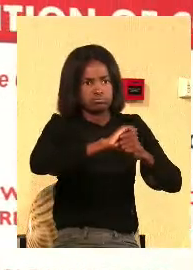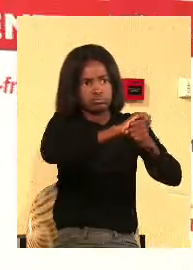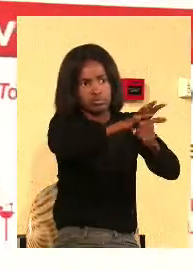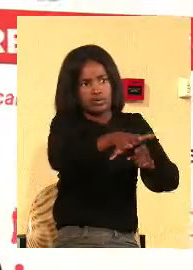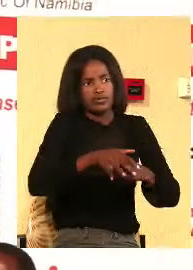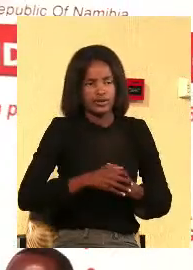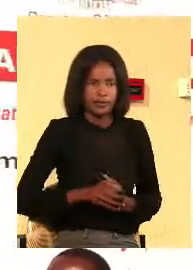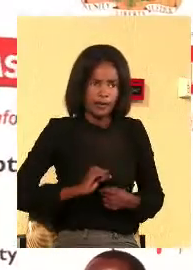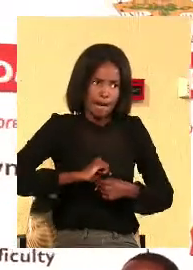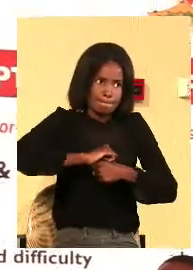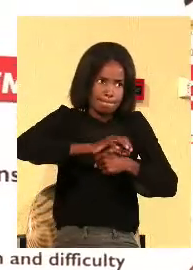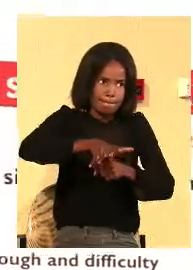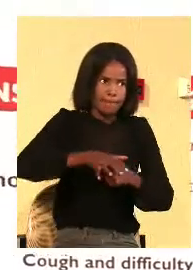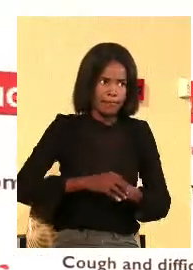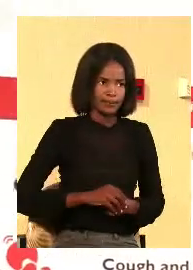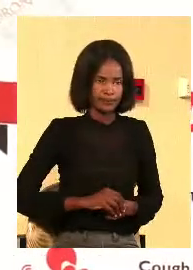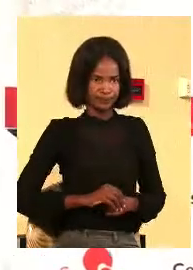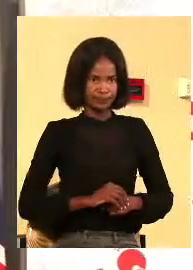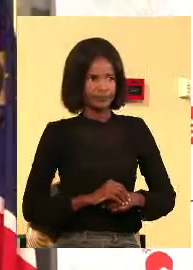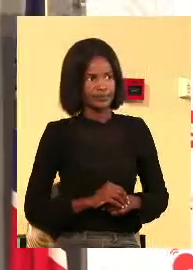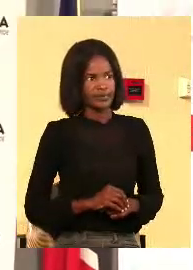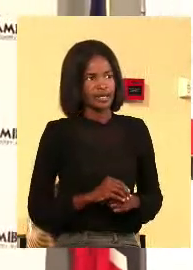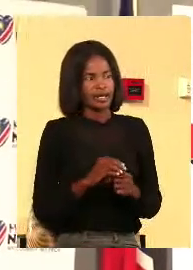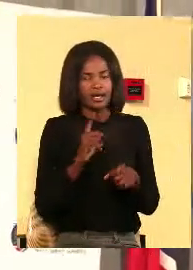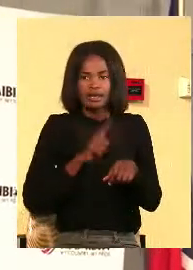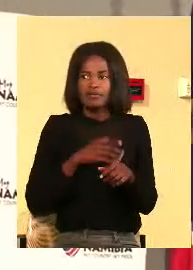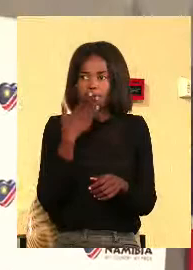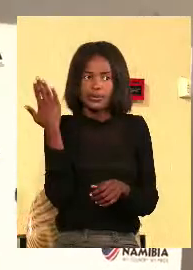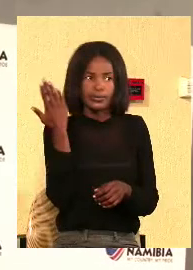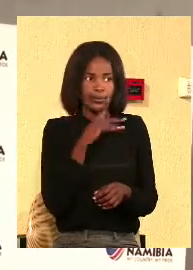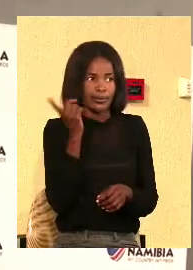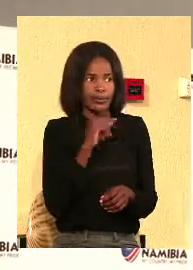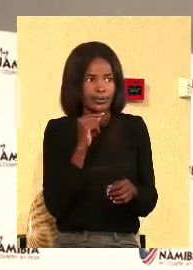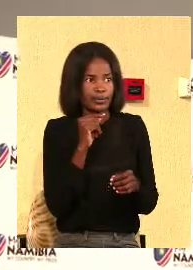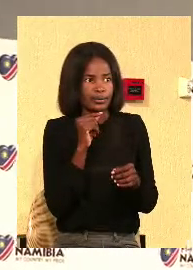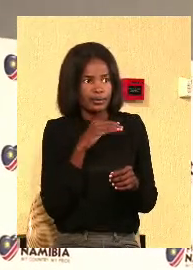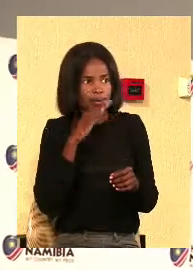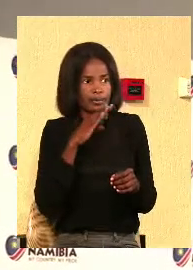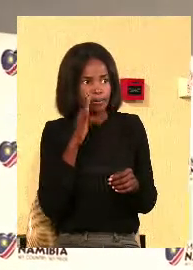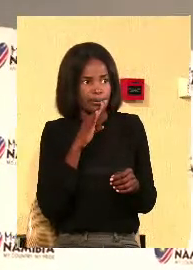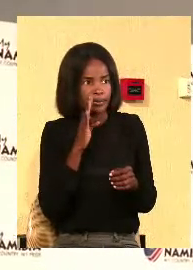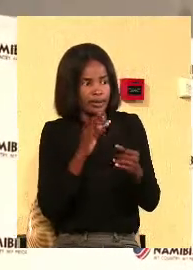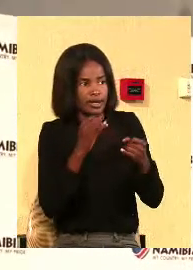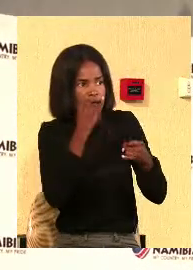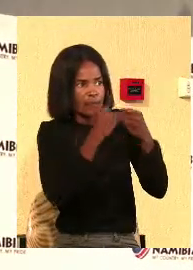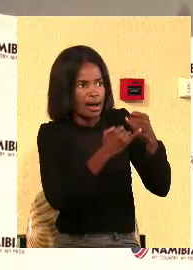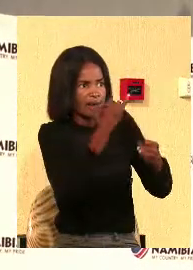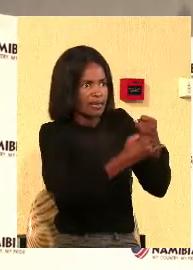to ask the panelists for their concluding remarks. Can we begin with you, Dr. Mata?